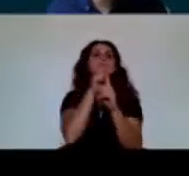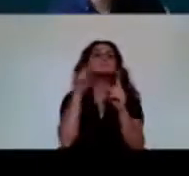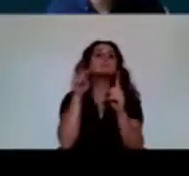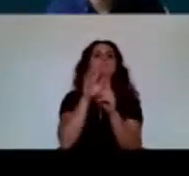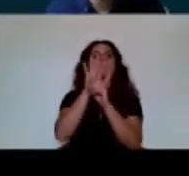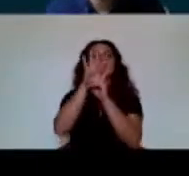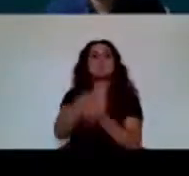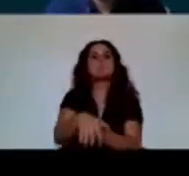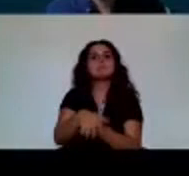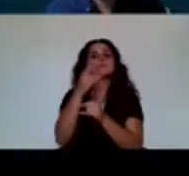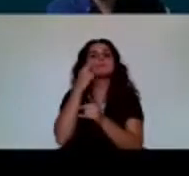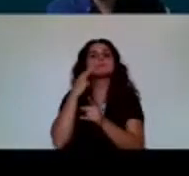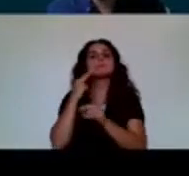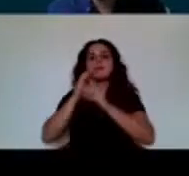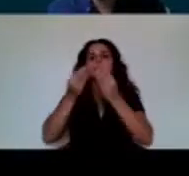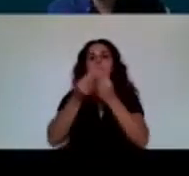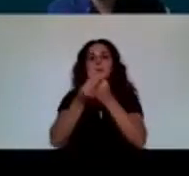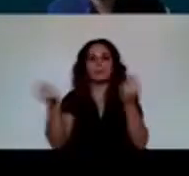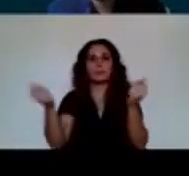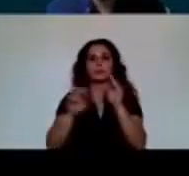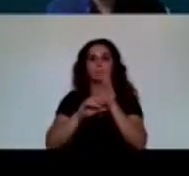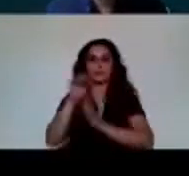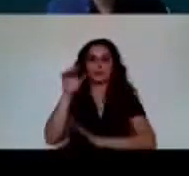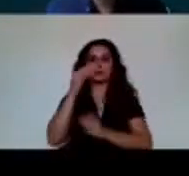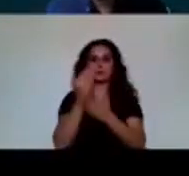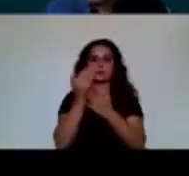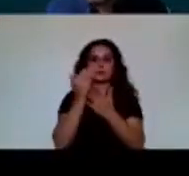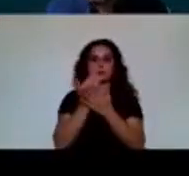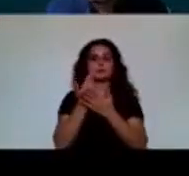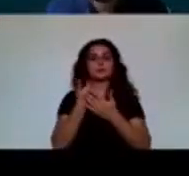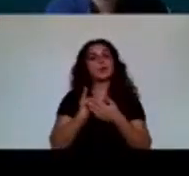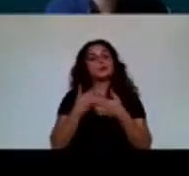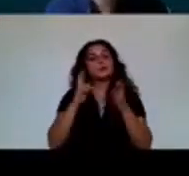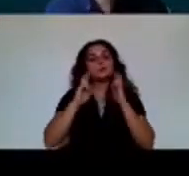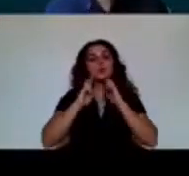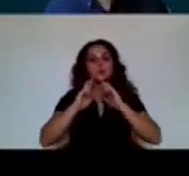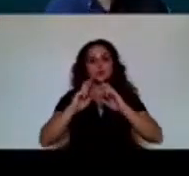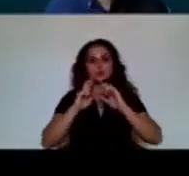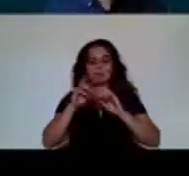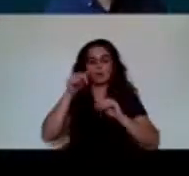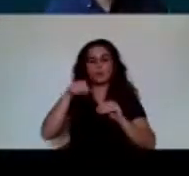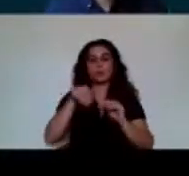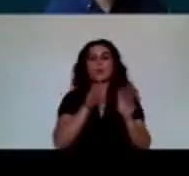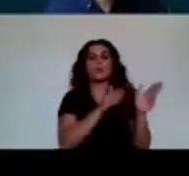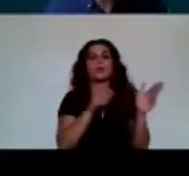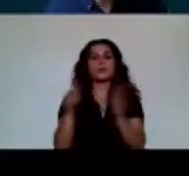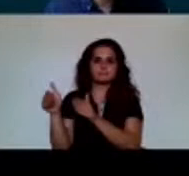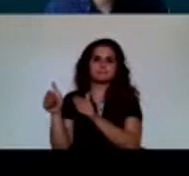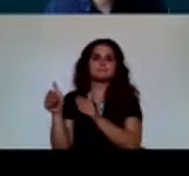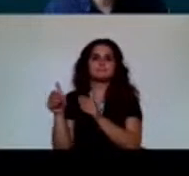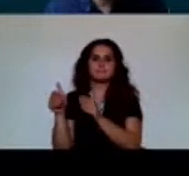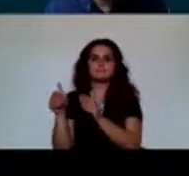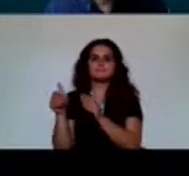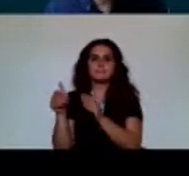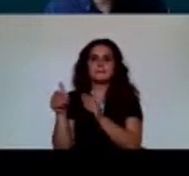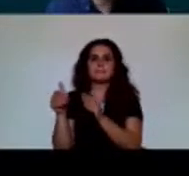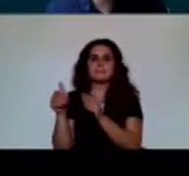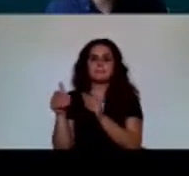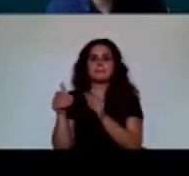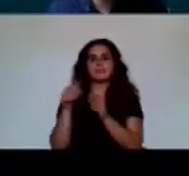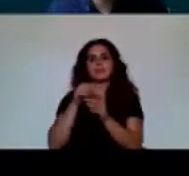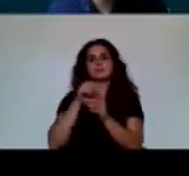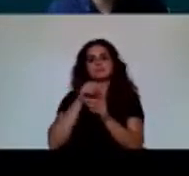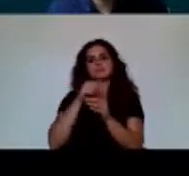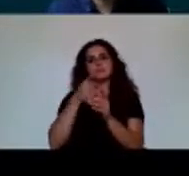explicitly in the school curriculum. So I hope with this presentation to have been able